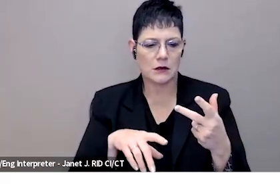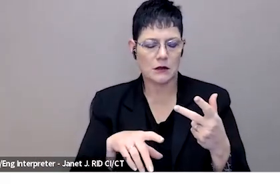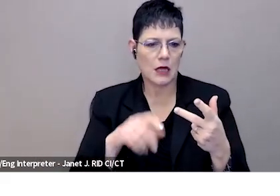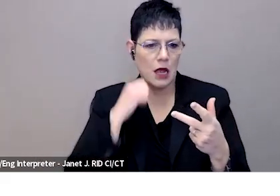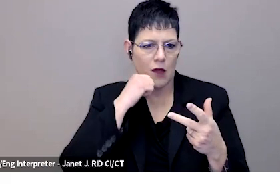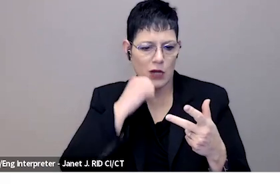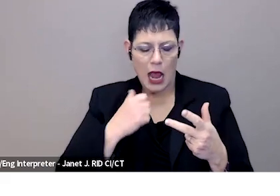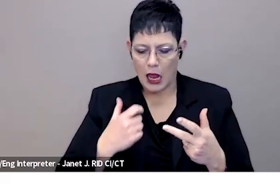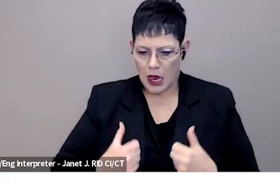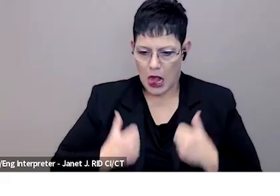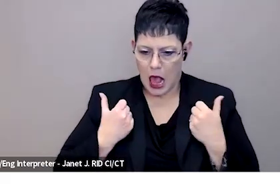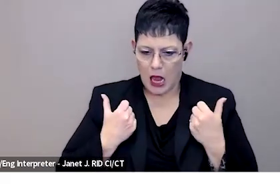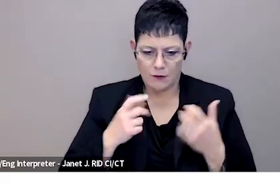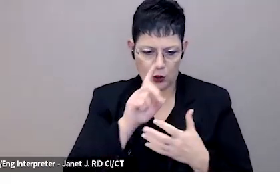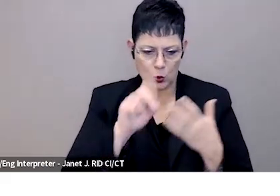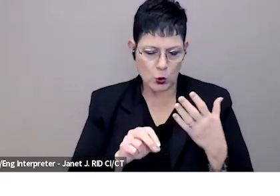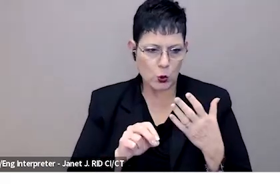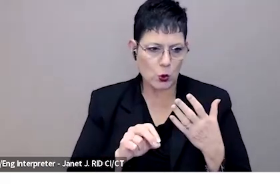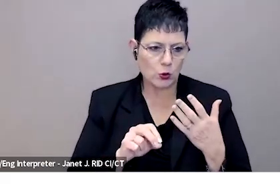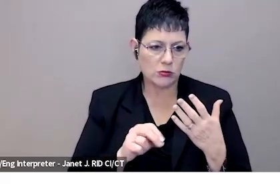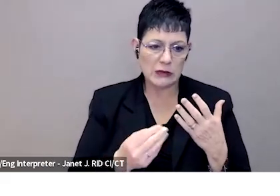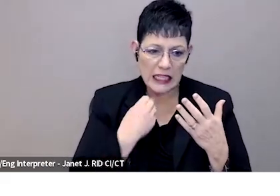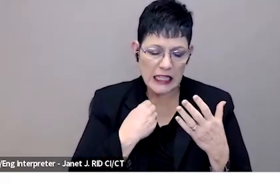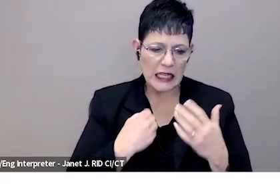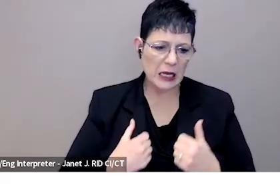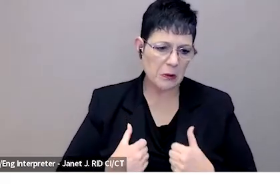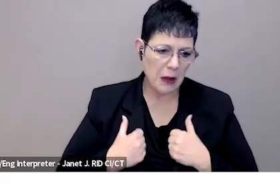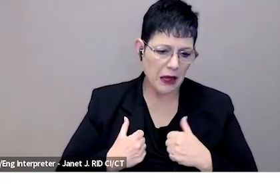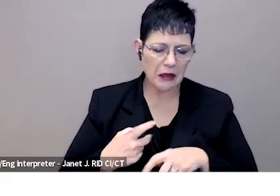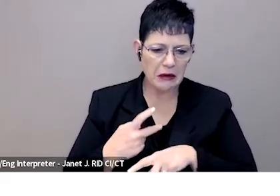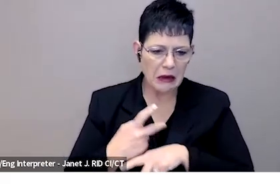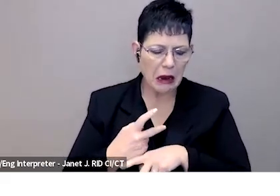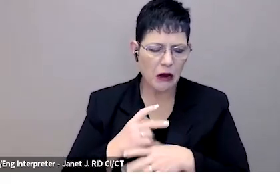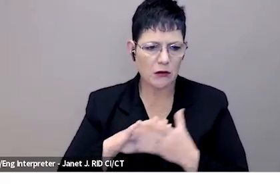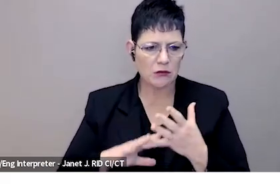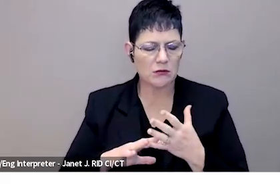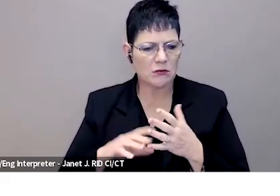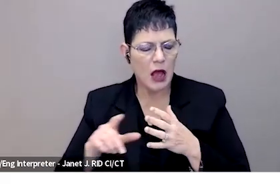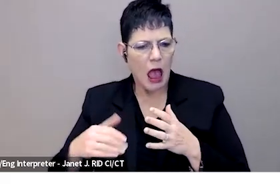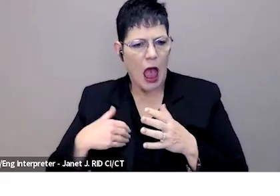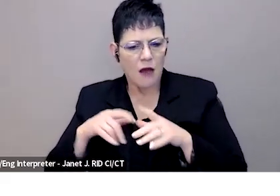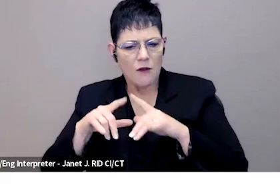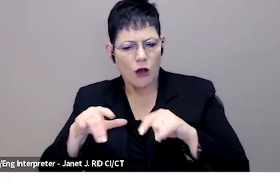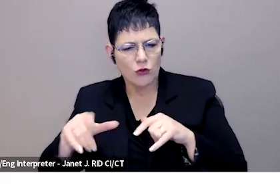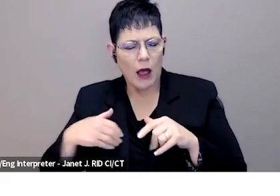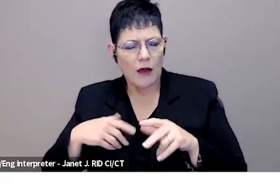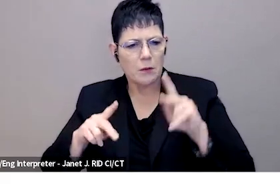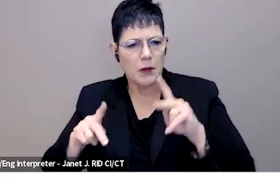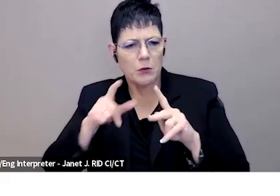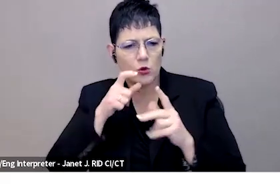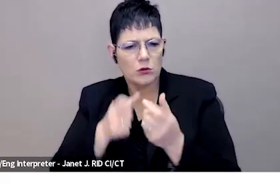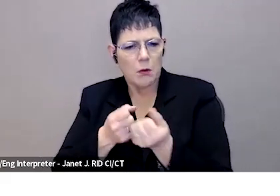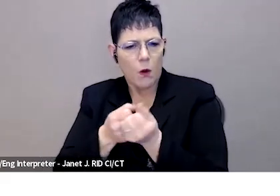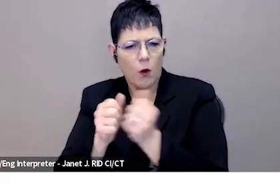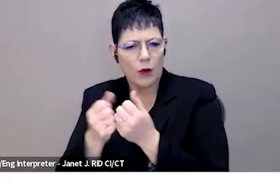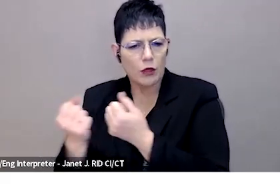such as dressing, bathing, and eating. And in addition, personal care aides also help with transportation to medical appointments,